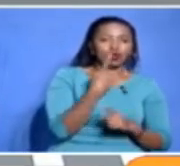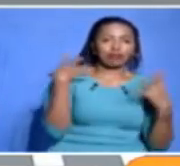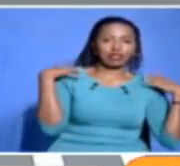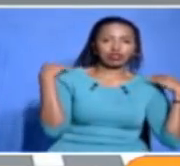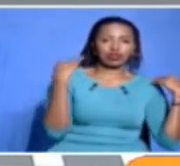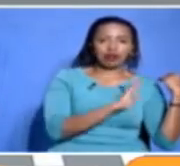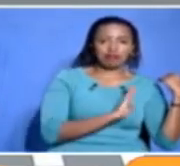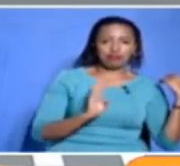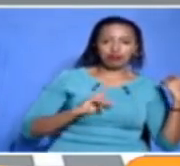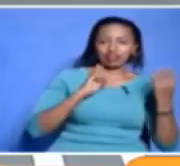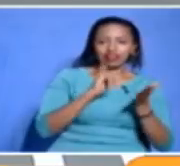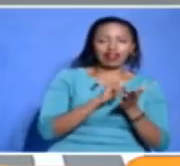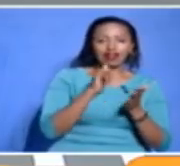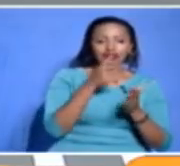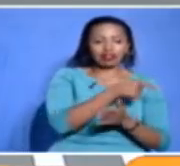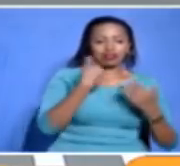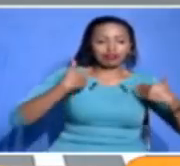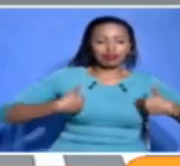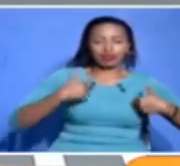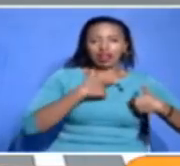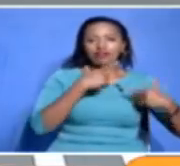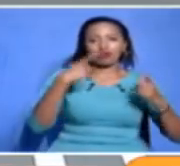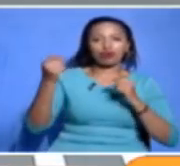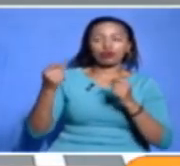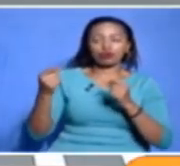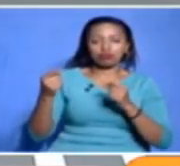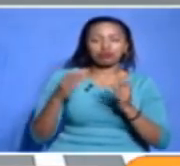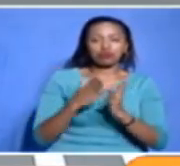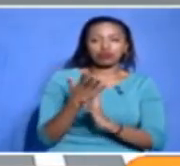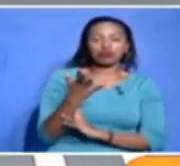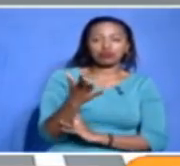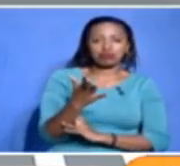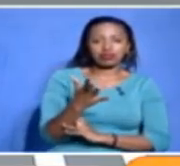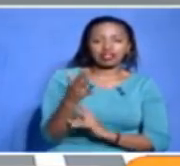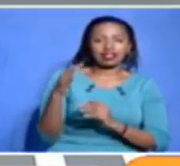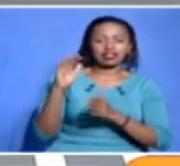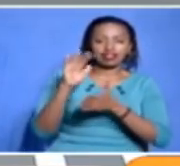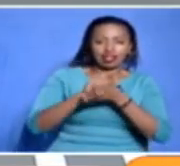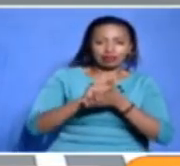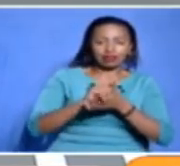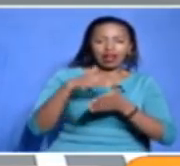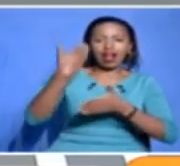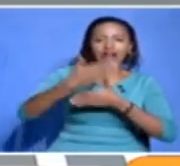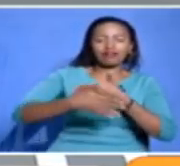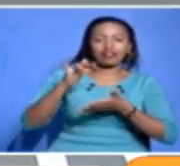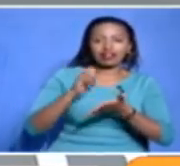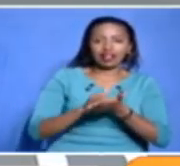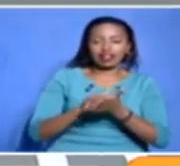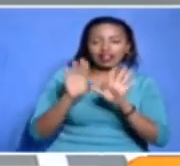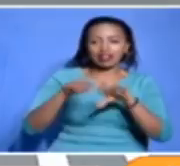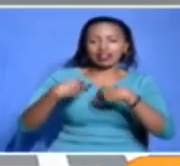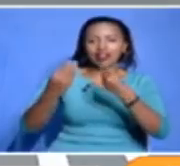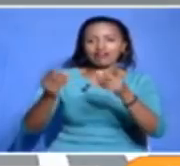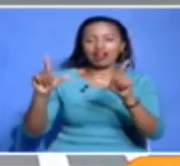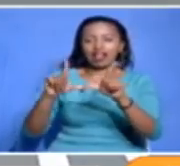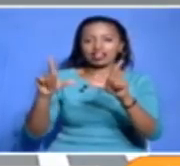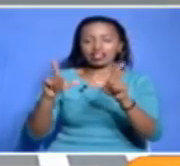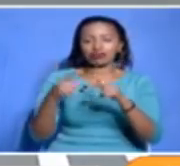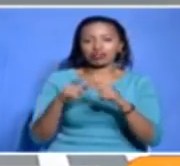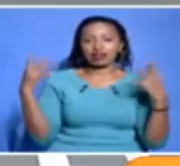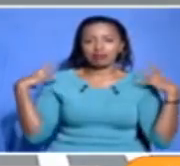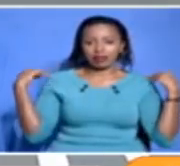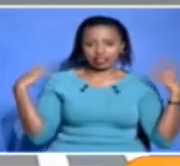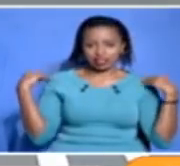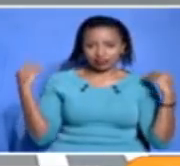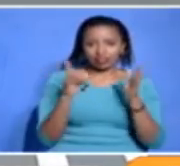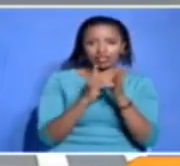has gone through the required internship, after which they are then licensed to practice. A doctor is usually a